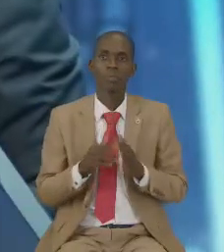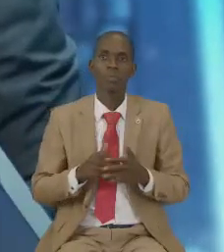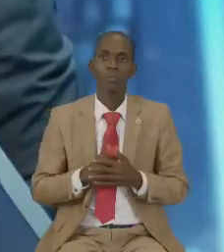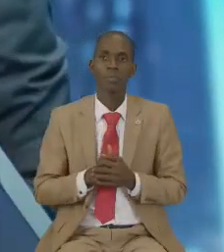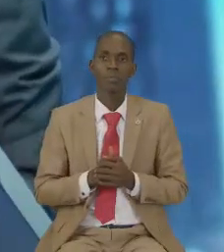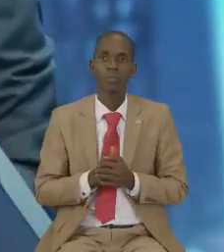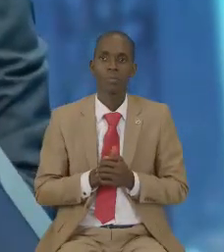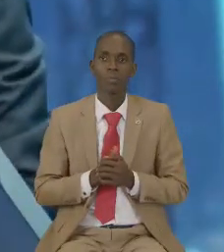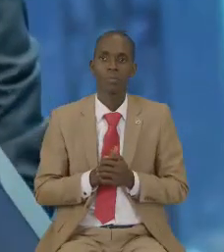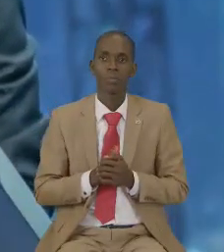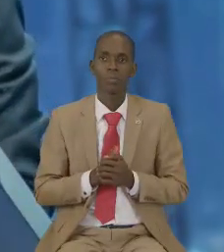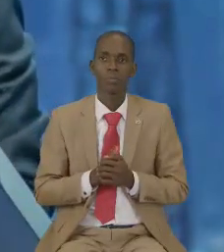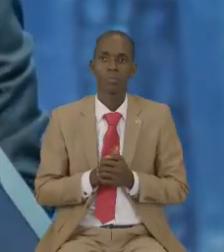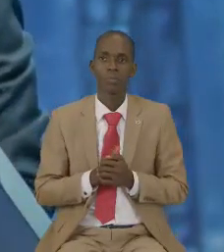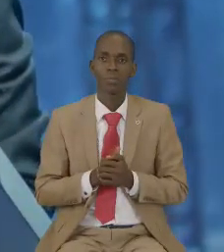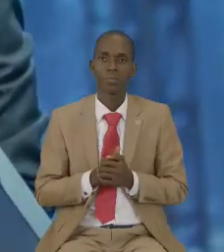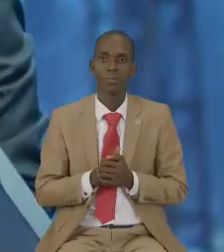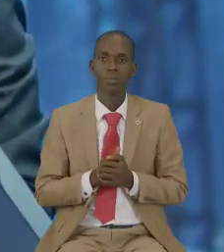Let's do that quickly.